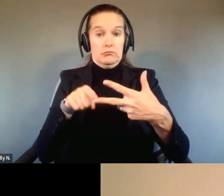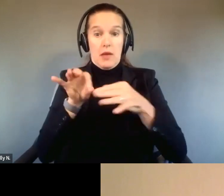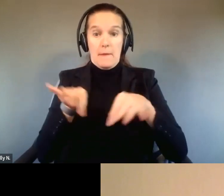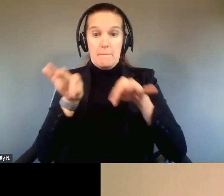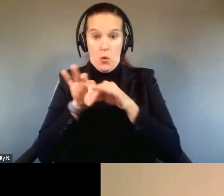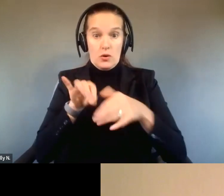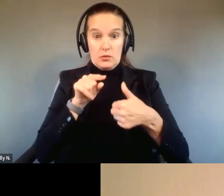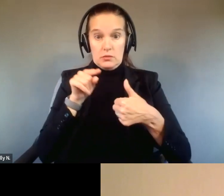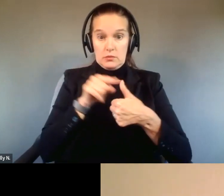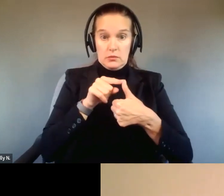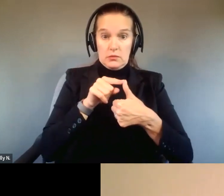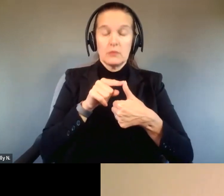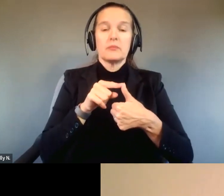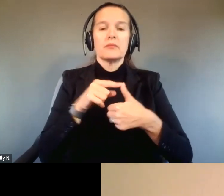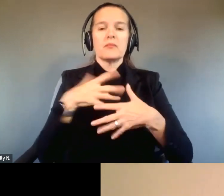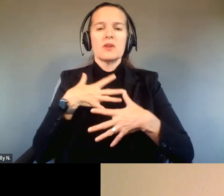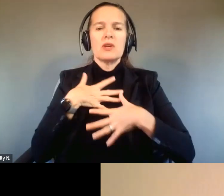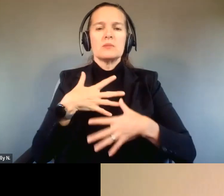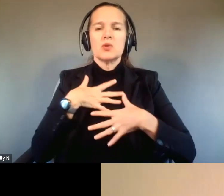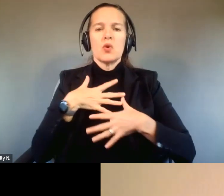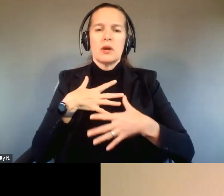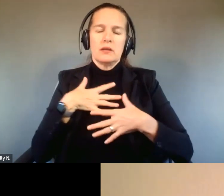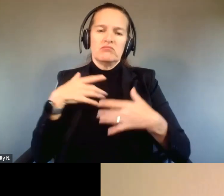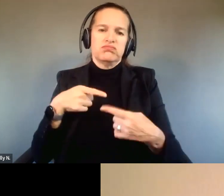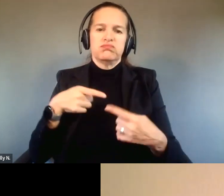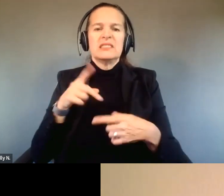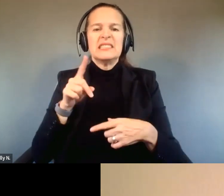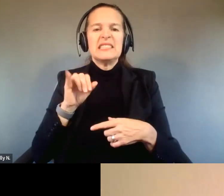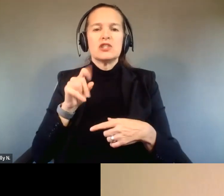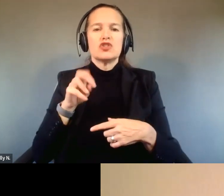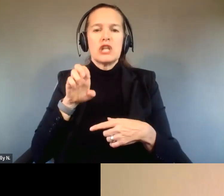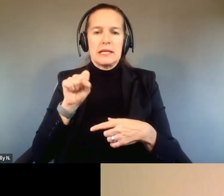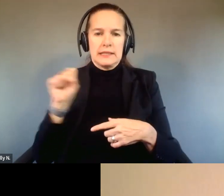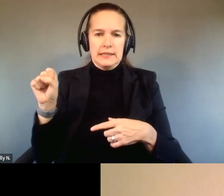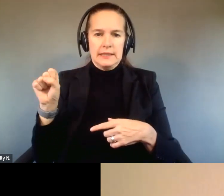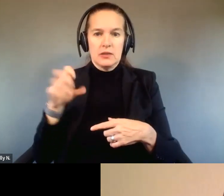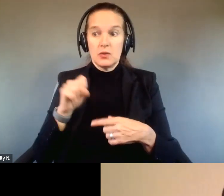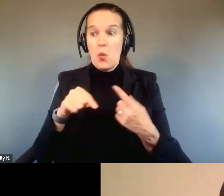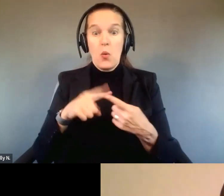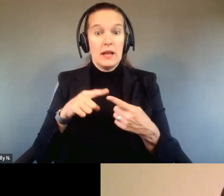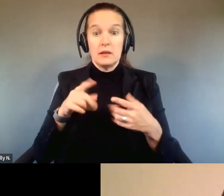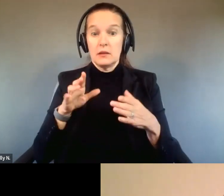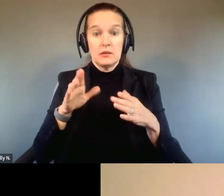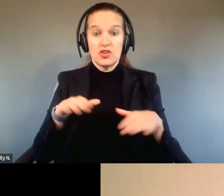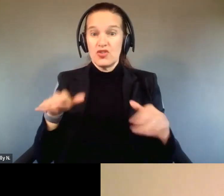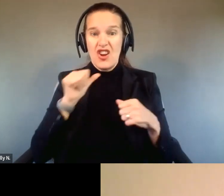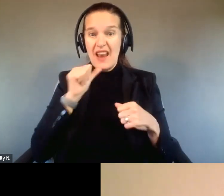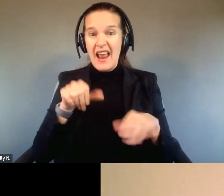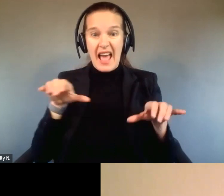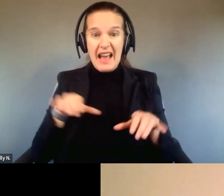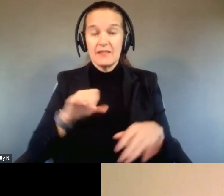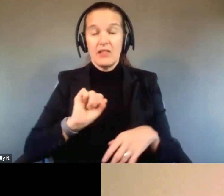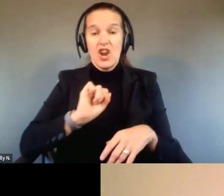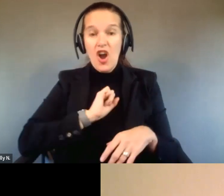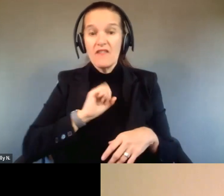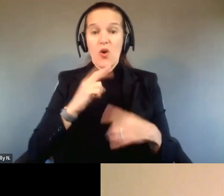important. One is respiratory distress. And so when children aren't actively coughing or crying, if they need to use